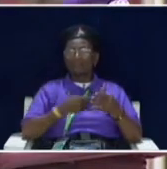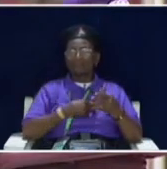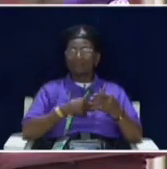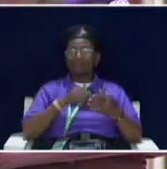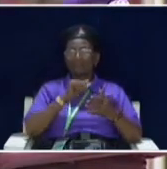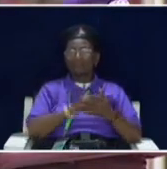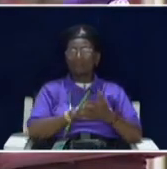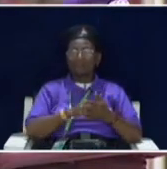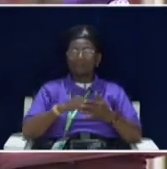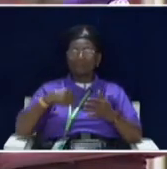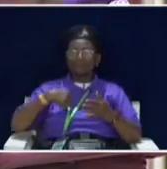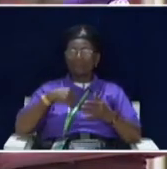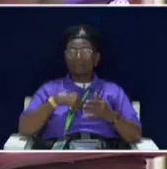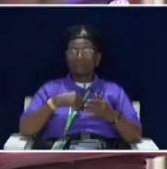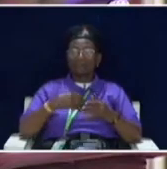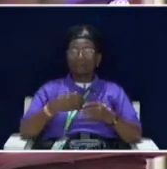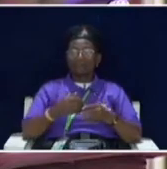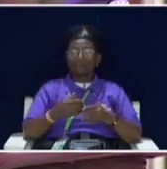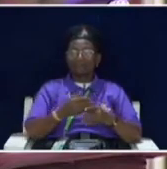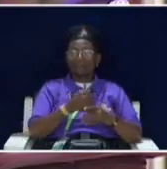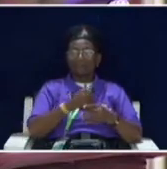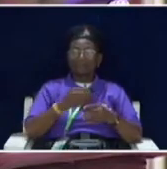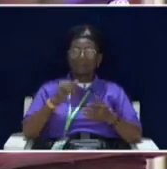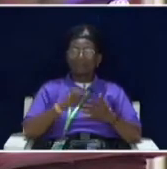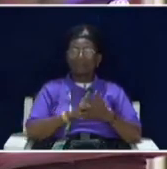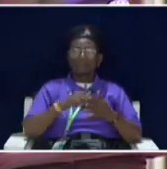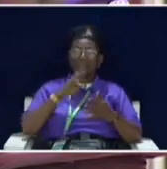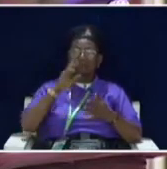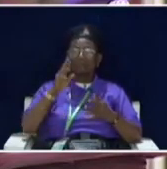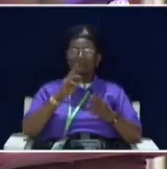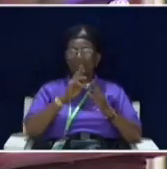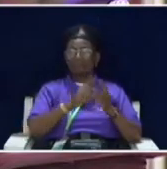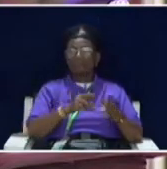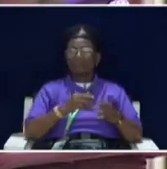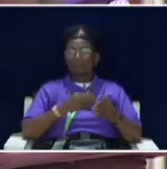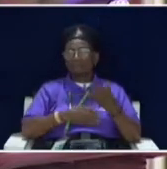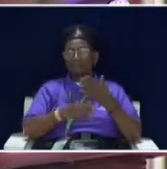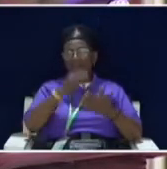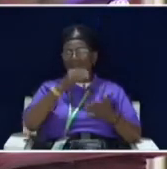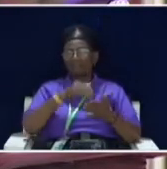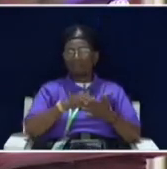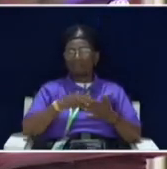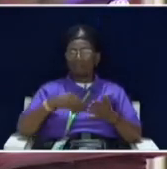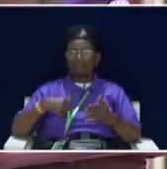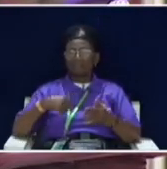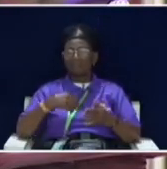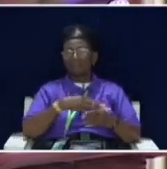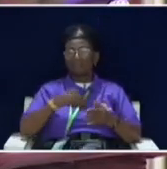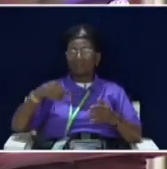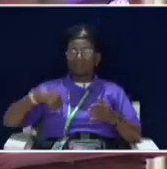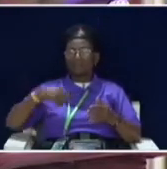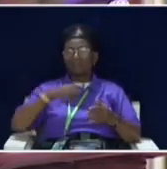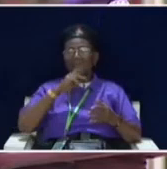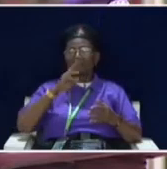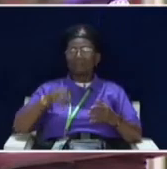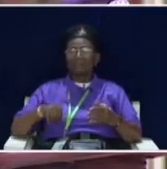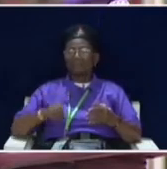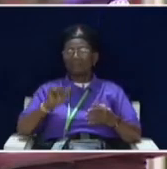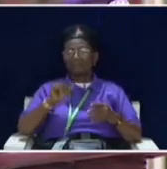That we claim that we are already born again. And we are still living in sin. You are not